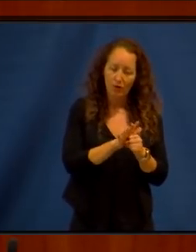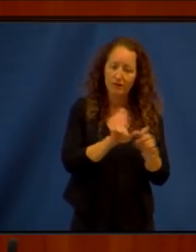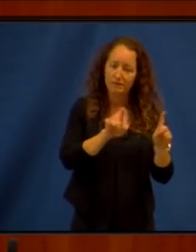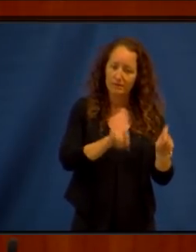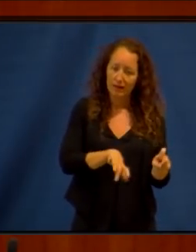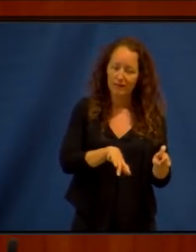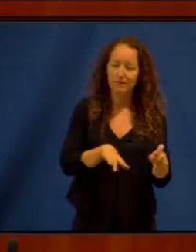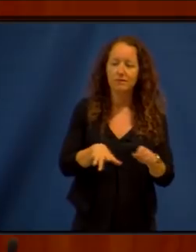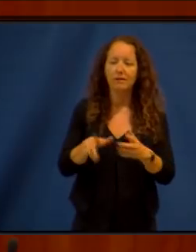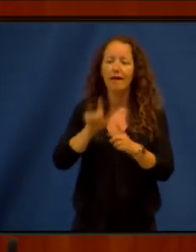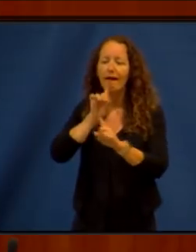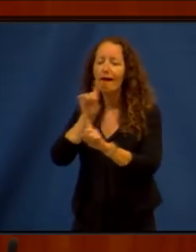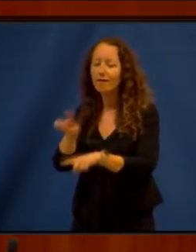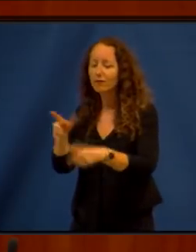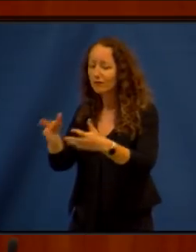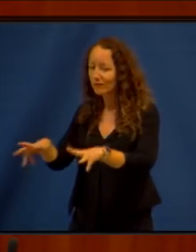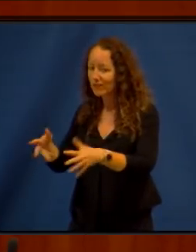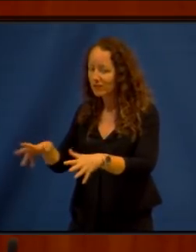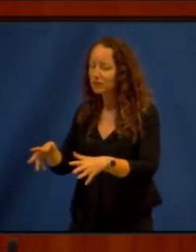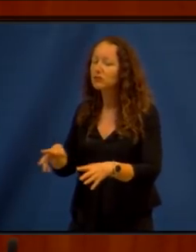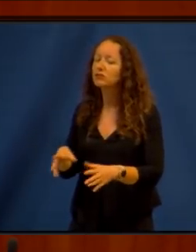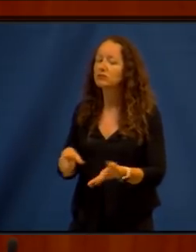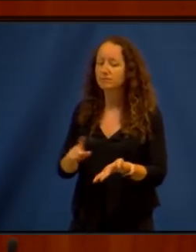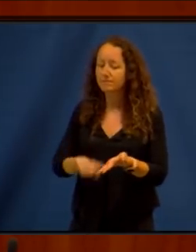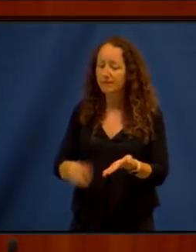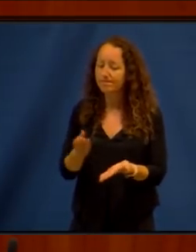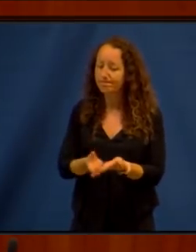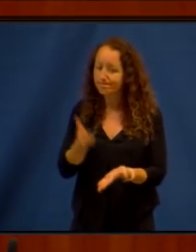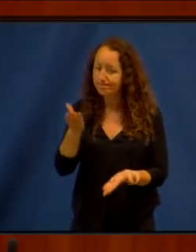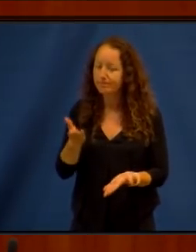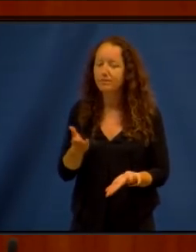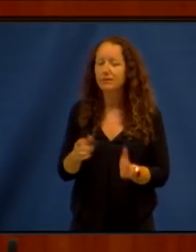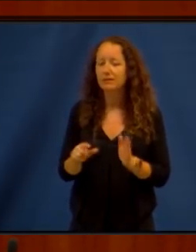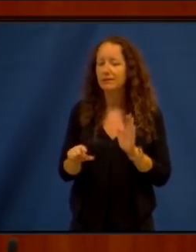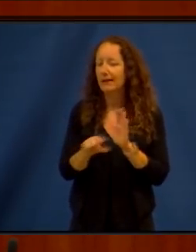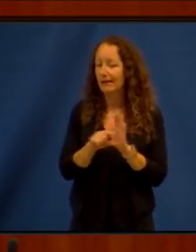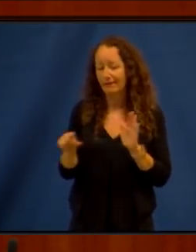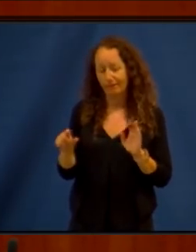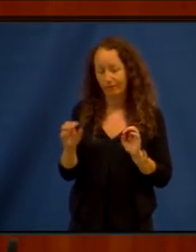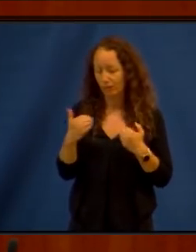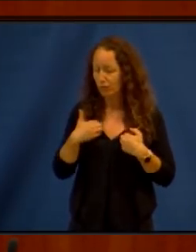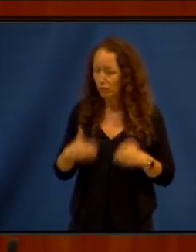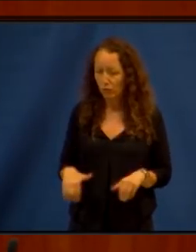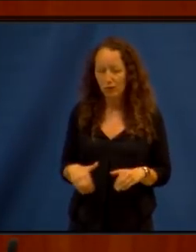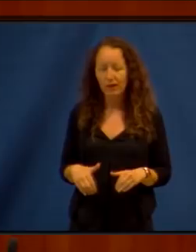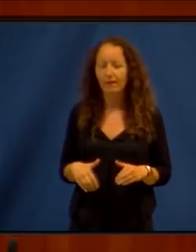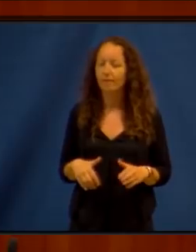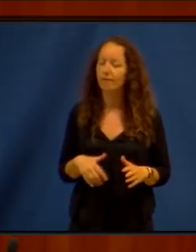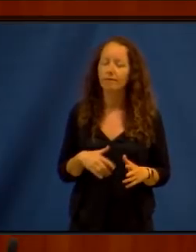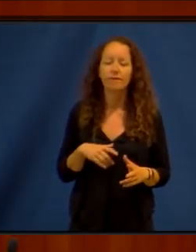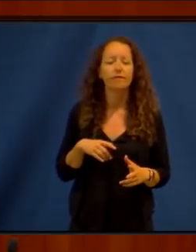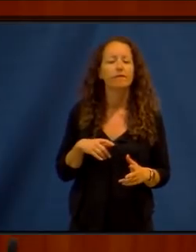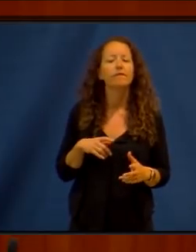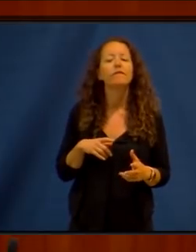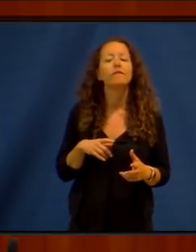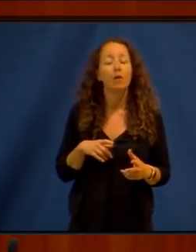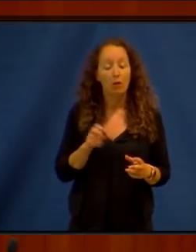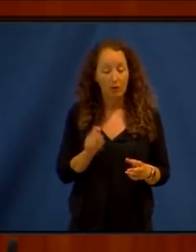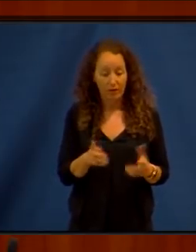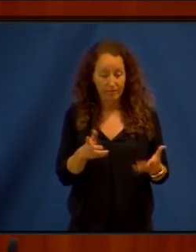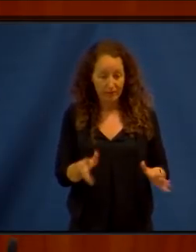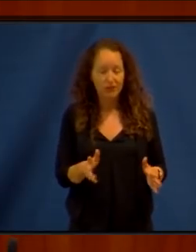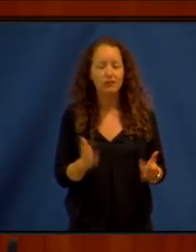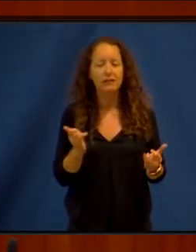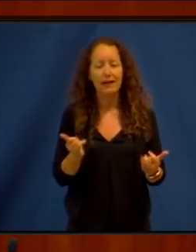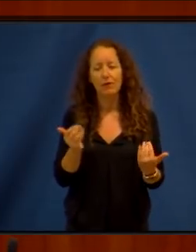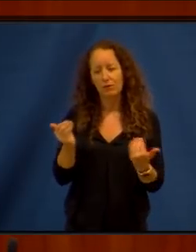not pending, but back and confirmed negative before they can have that procedure done. So this